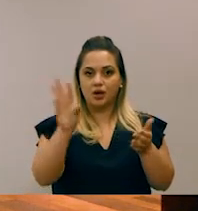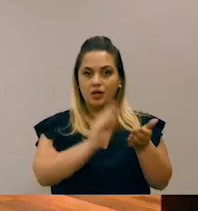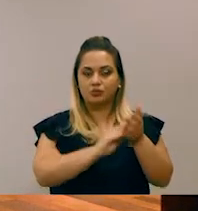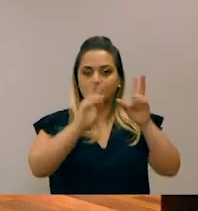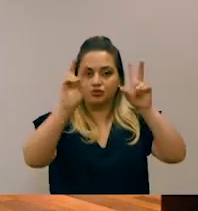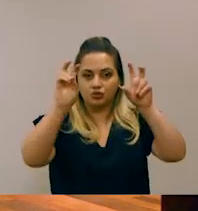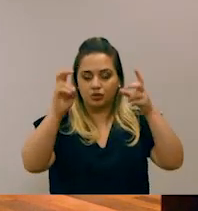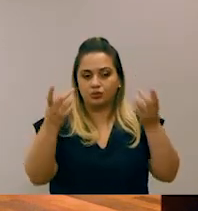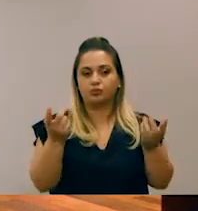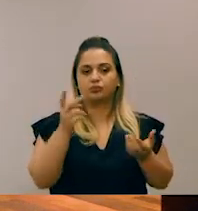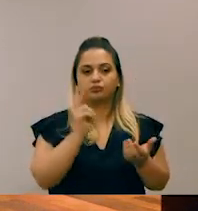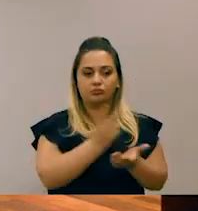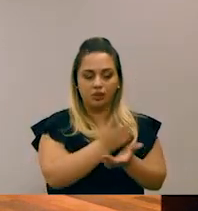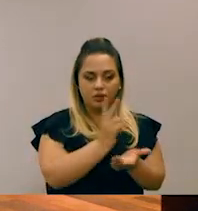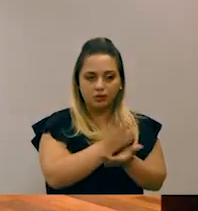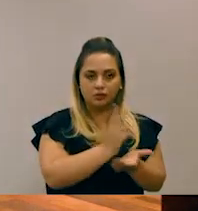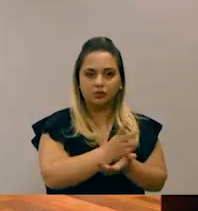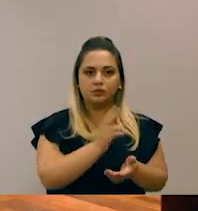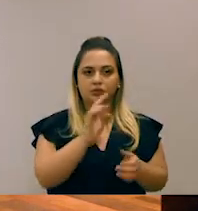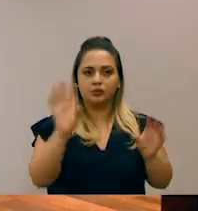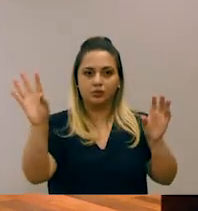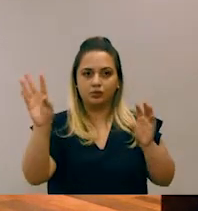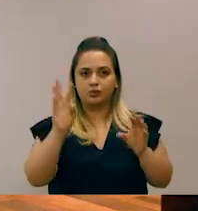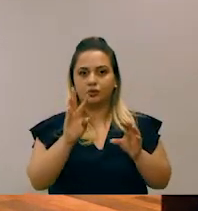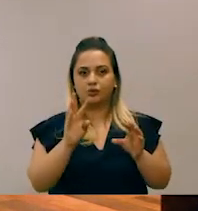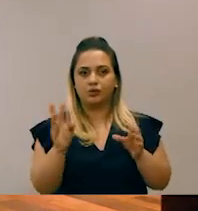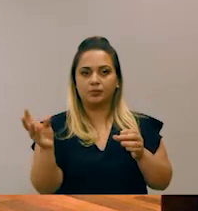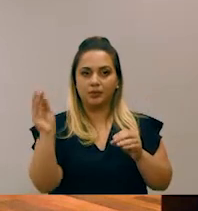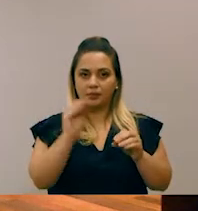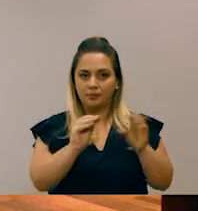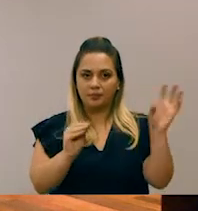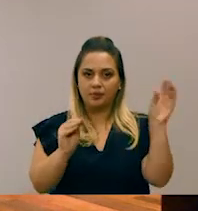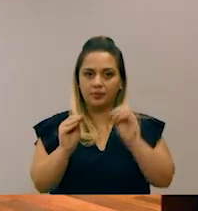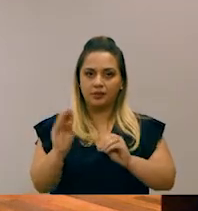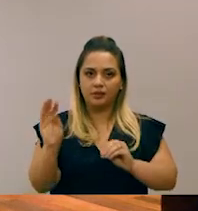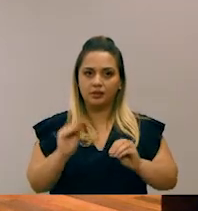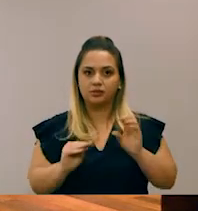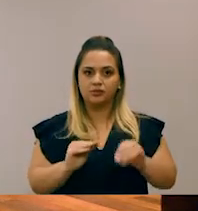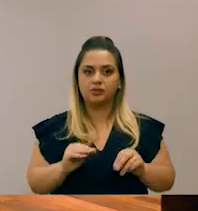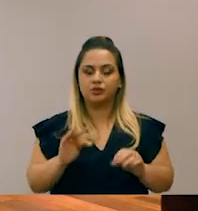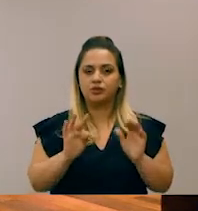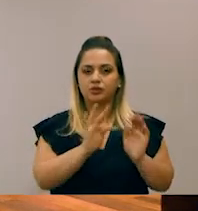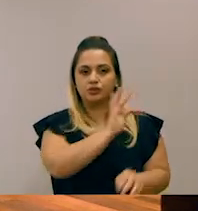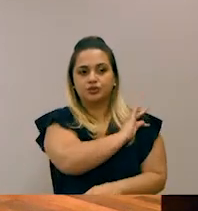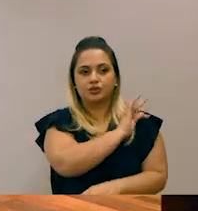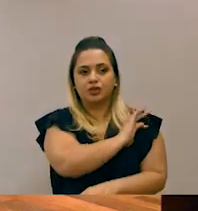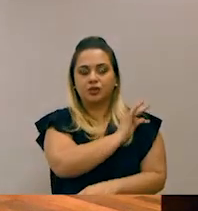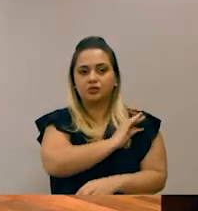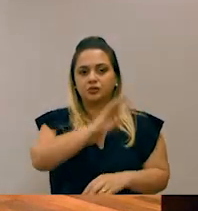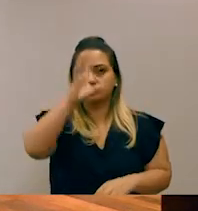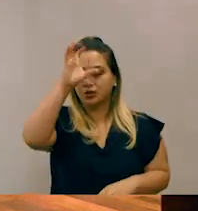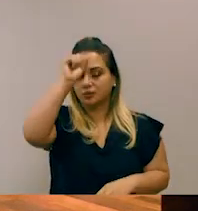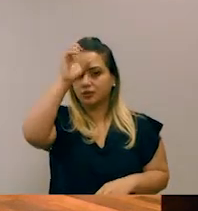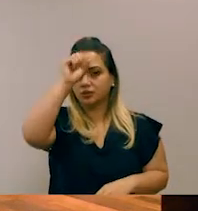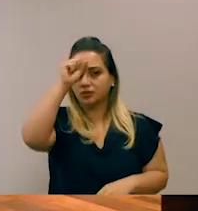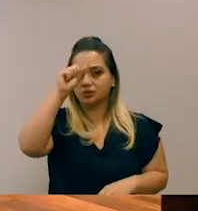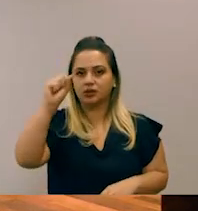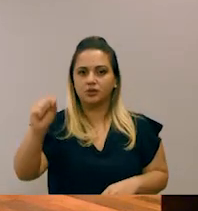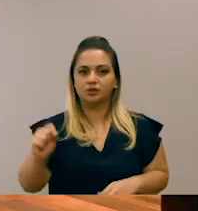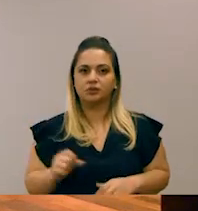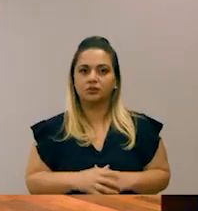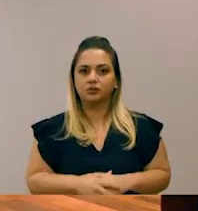picture. This work demands the implementation of the